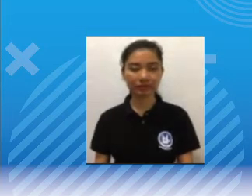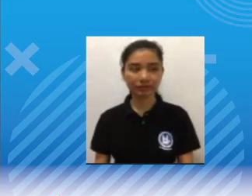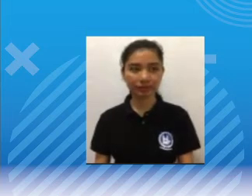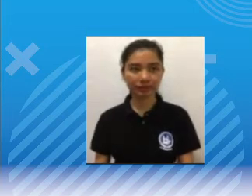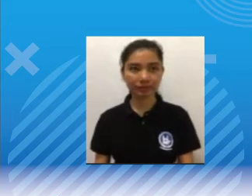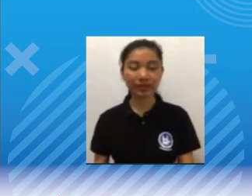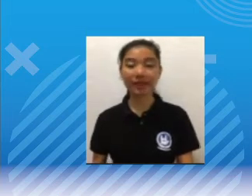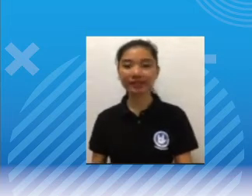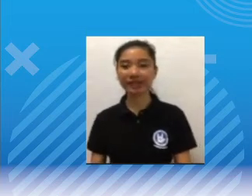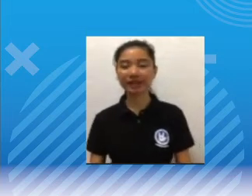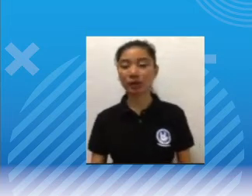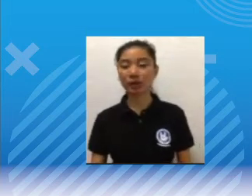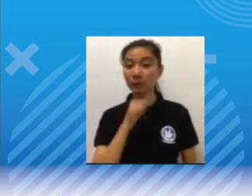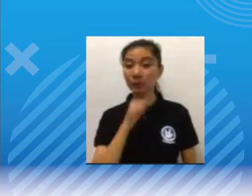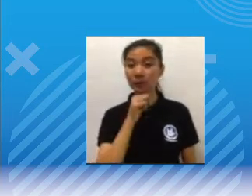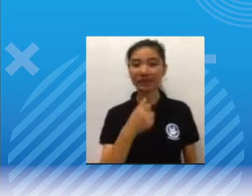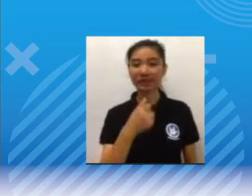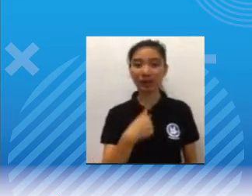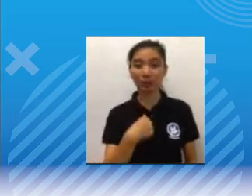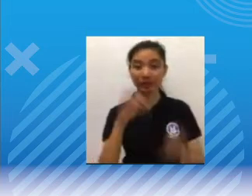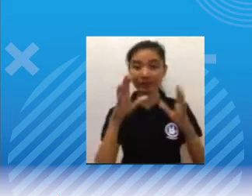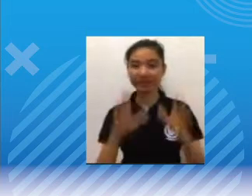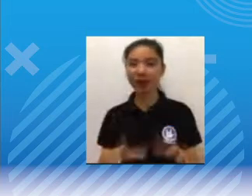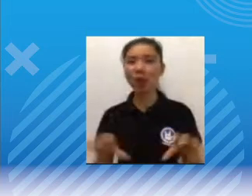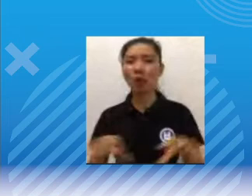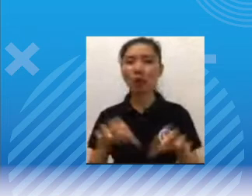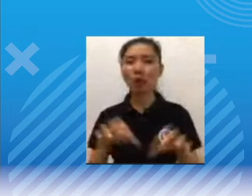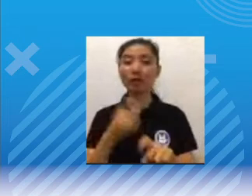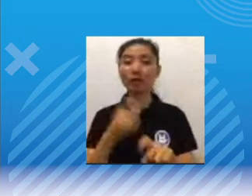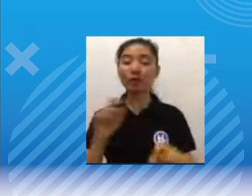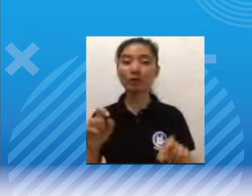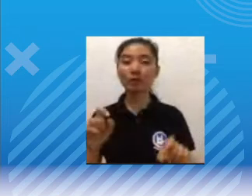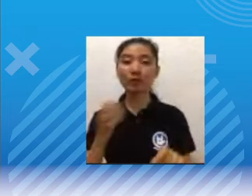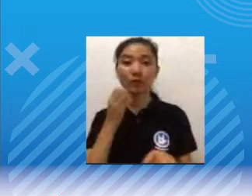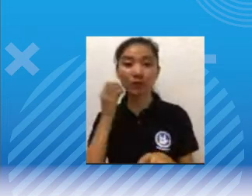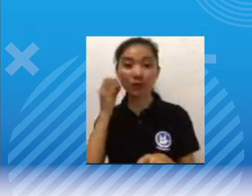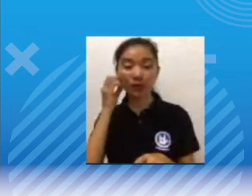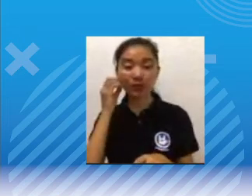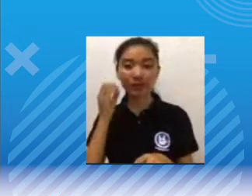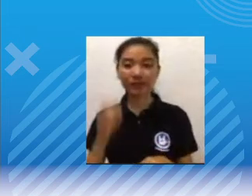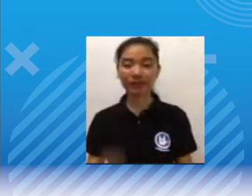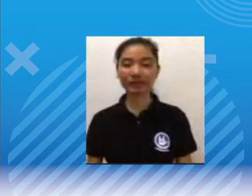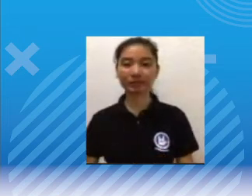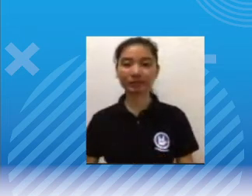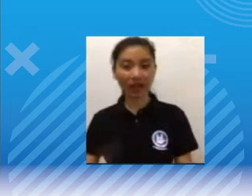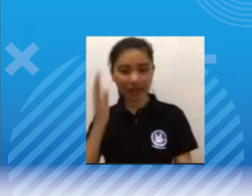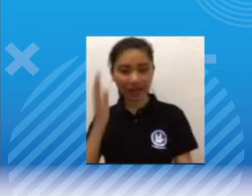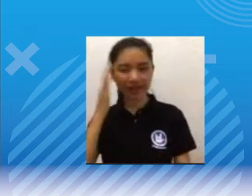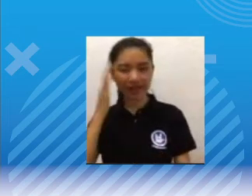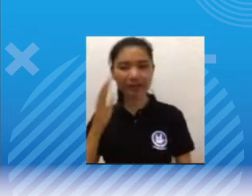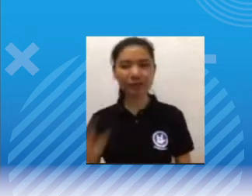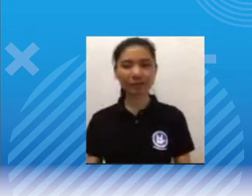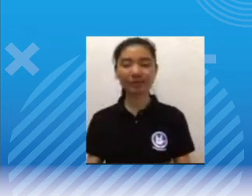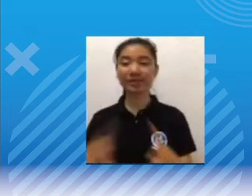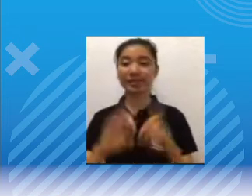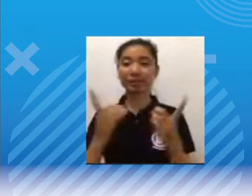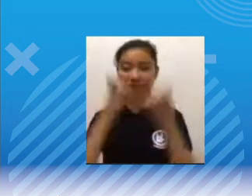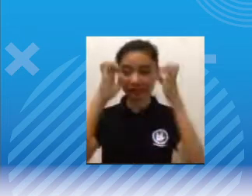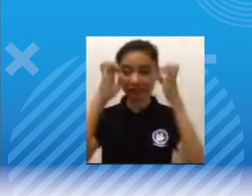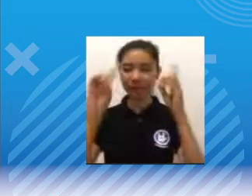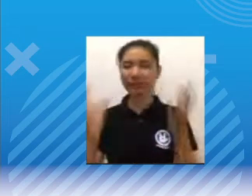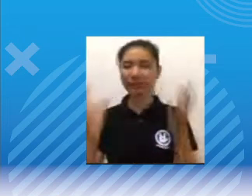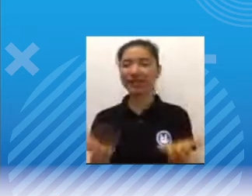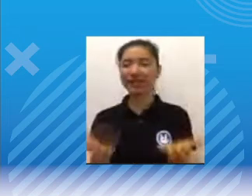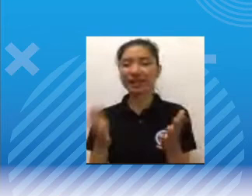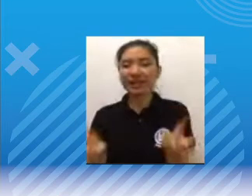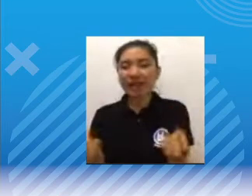pero work from home din ang setup natin. Alam ko po sa DepEd, marami din work from home ng teaching staff. So relate